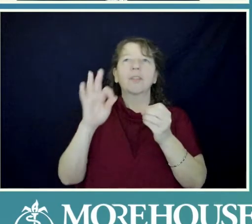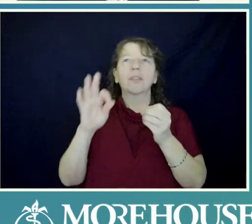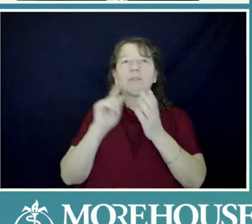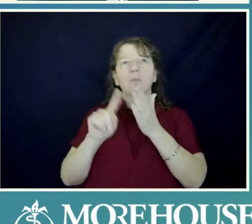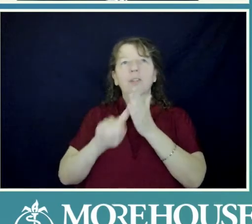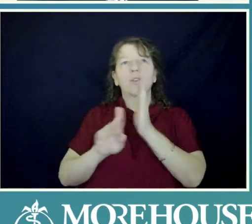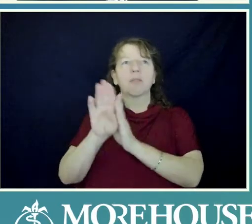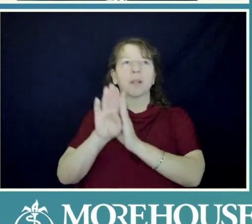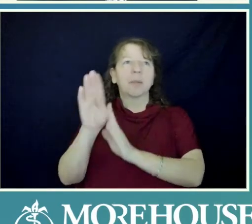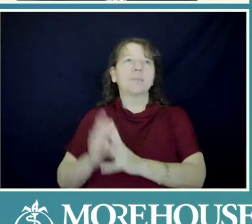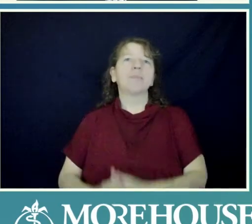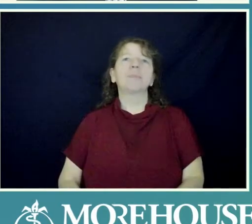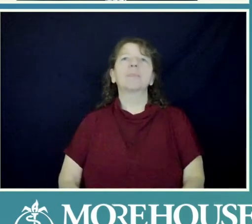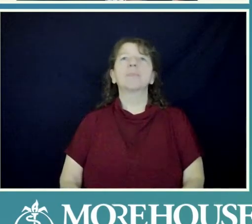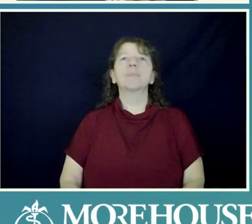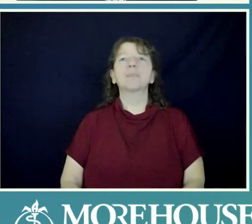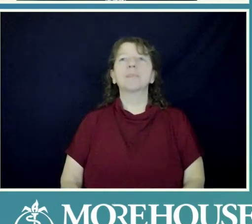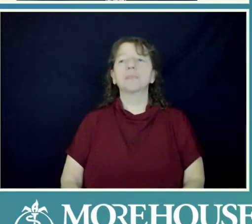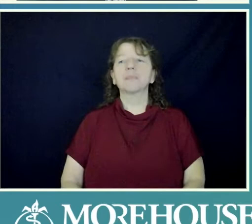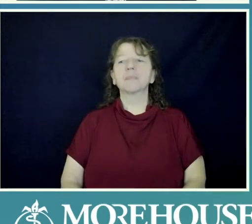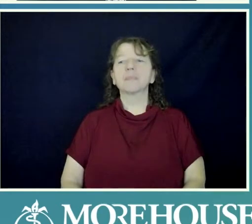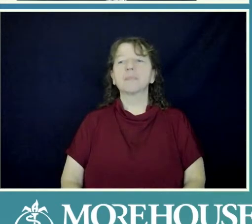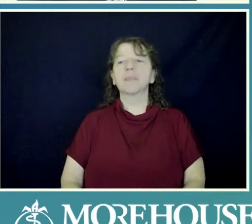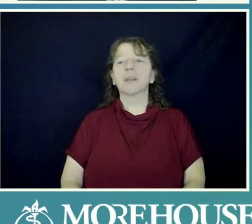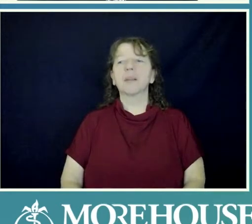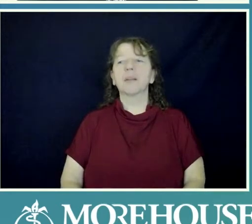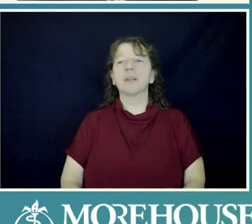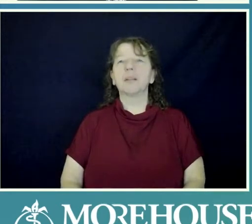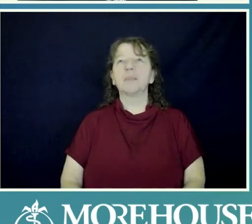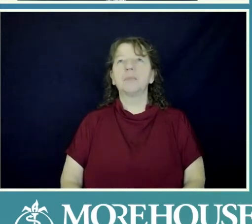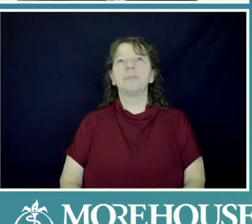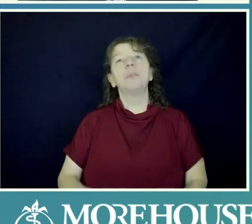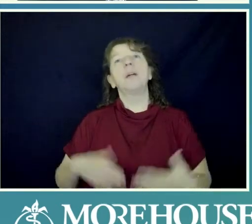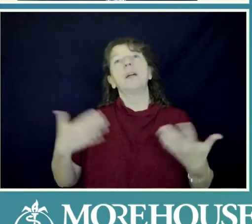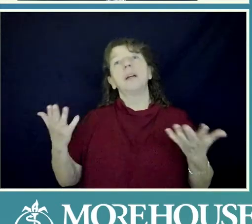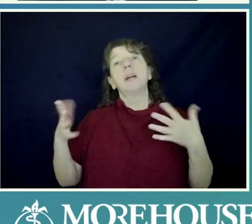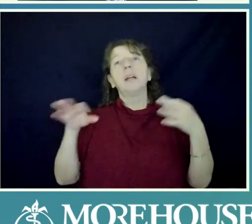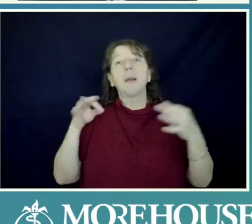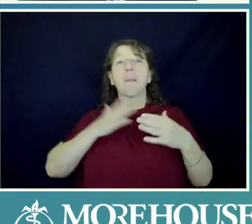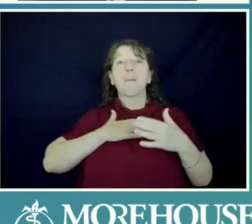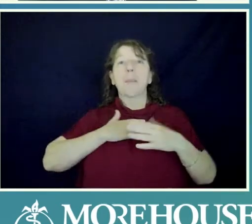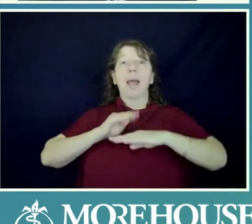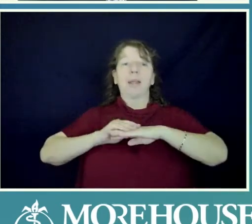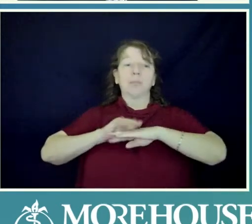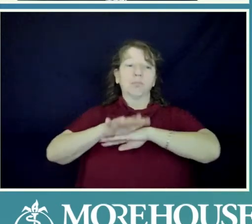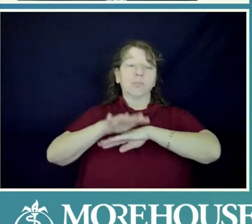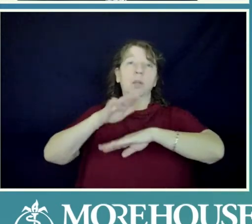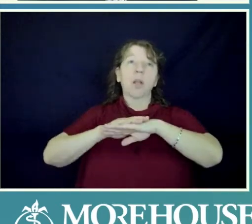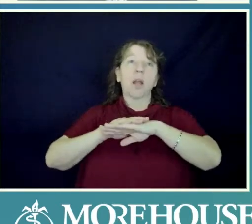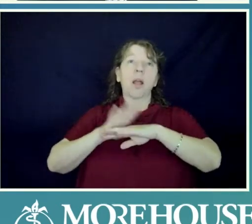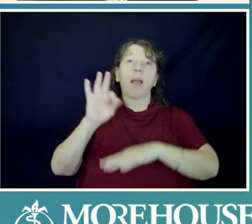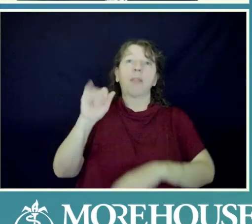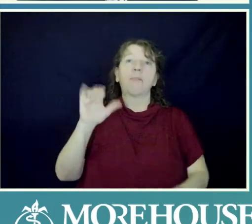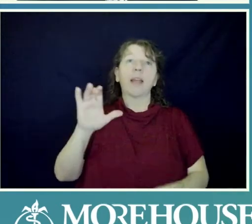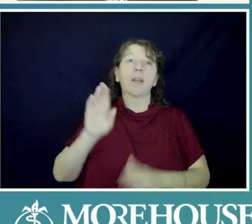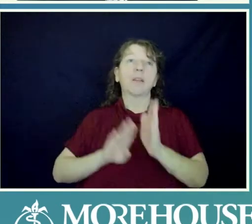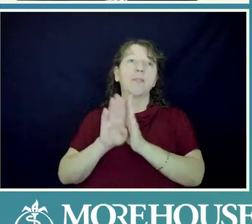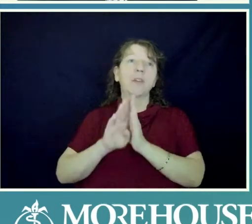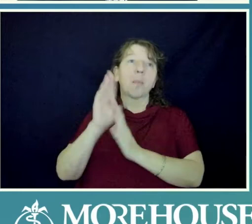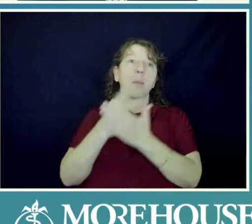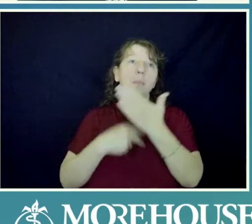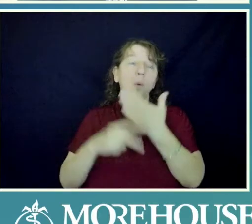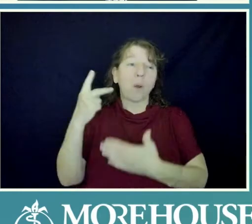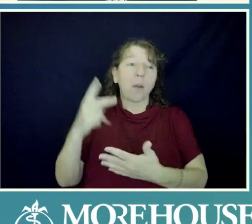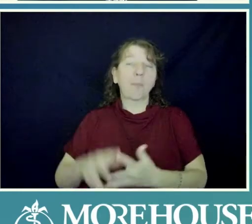In terms of my impact in the faculty development program, I